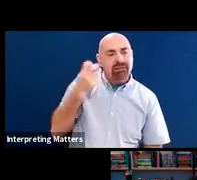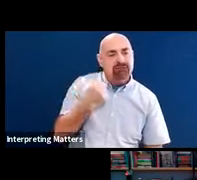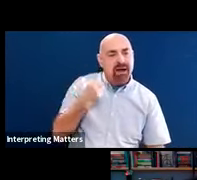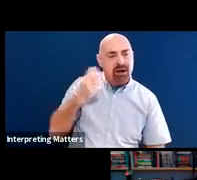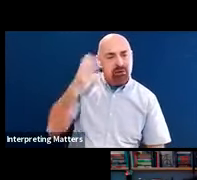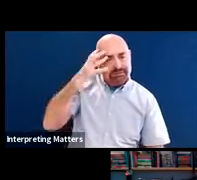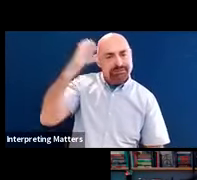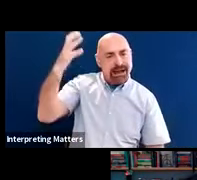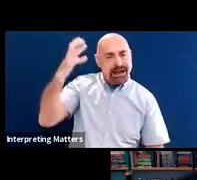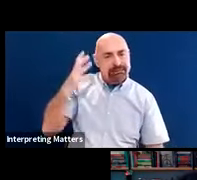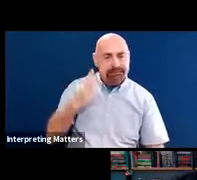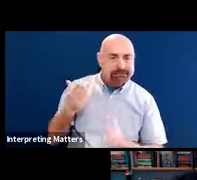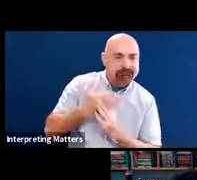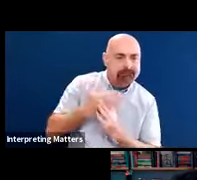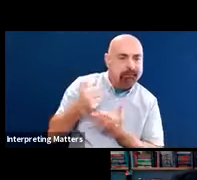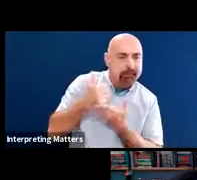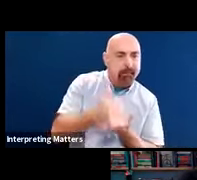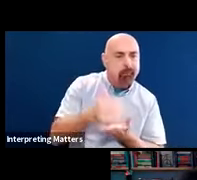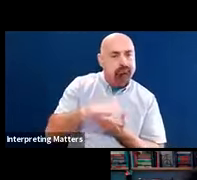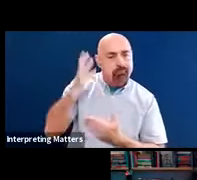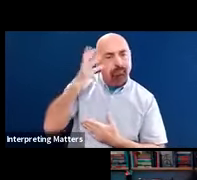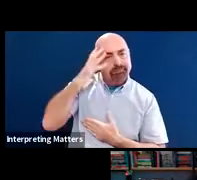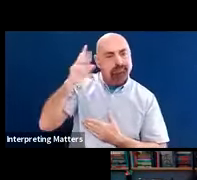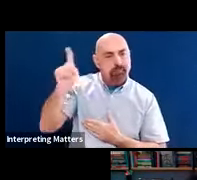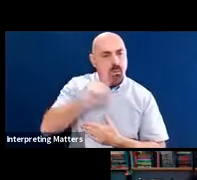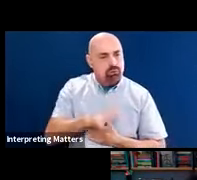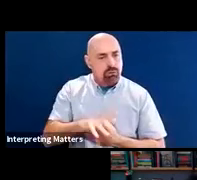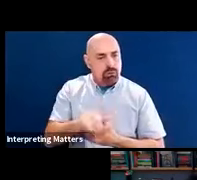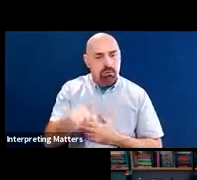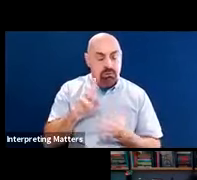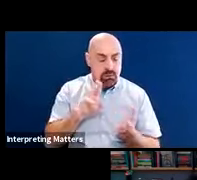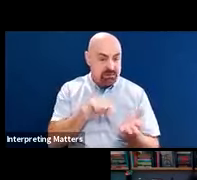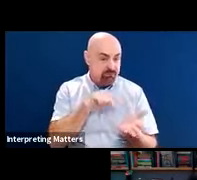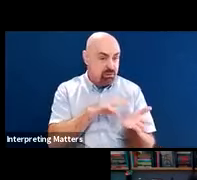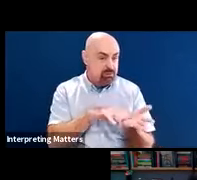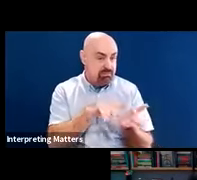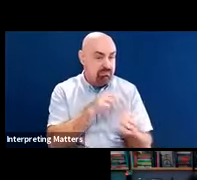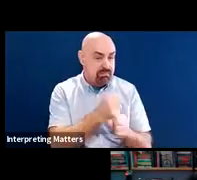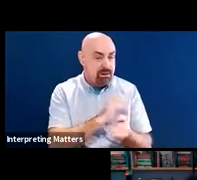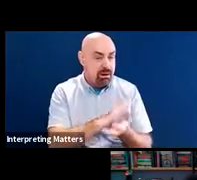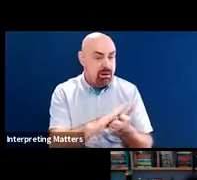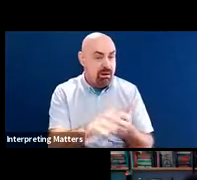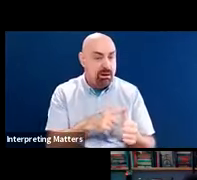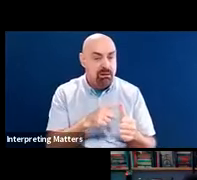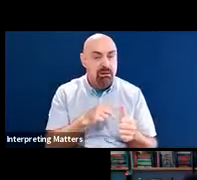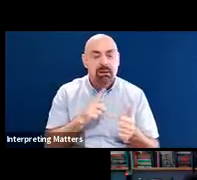interventions? That was one question for Megha. And then the other was